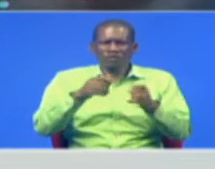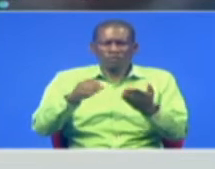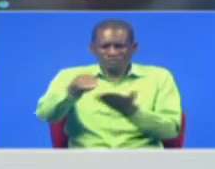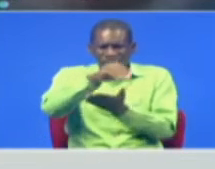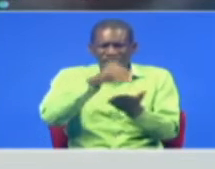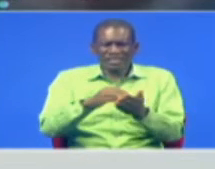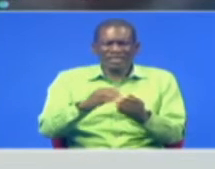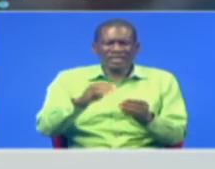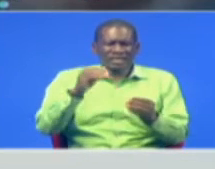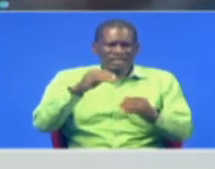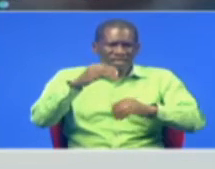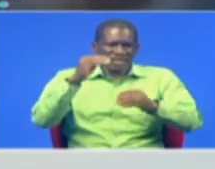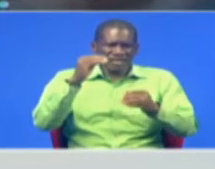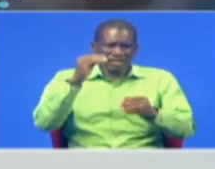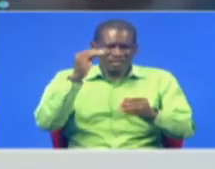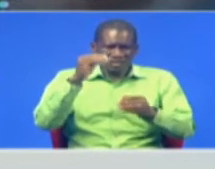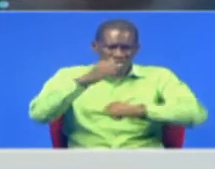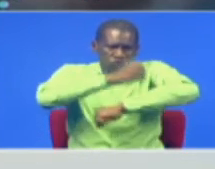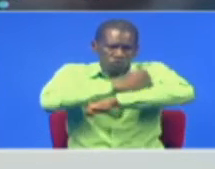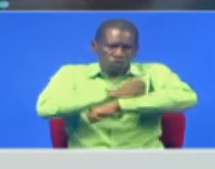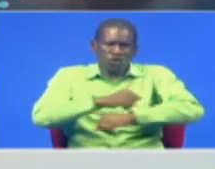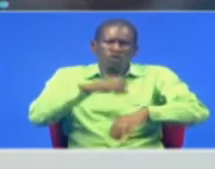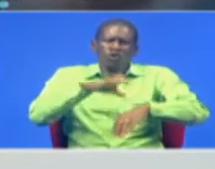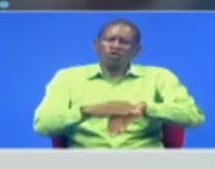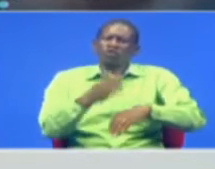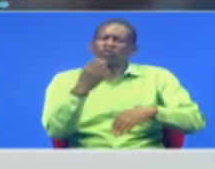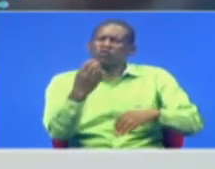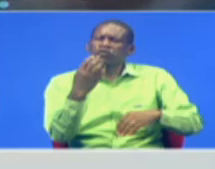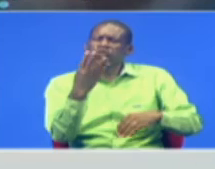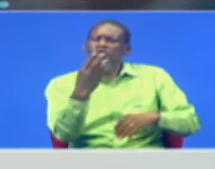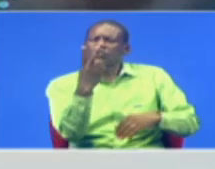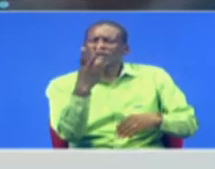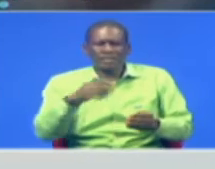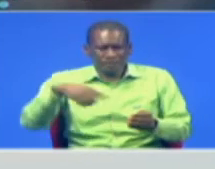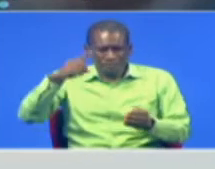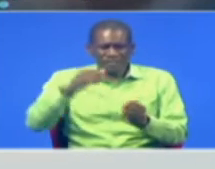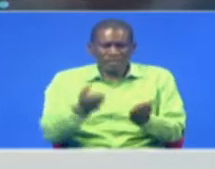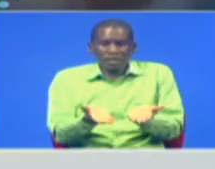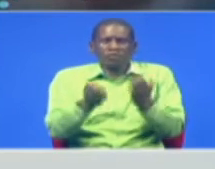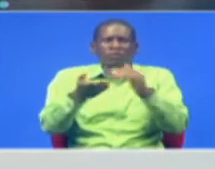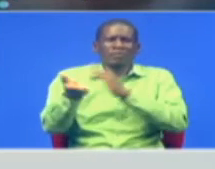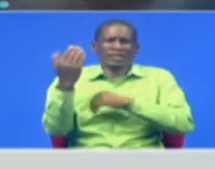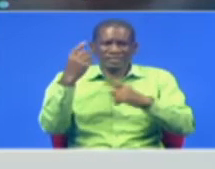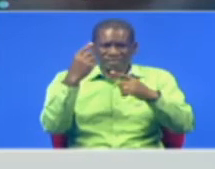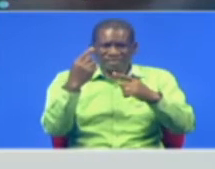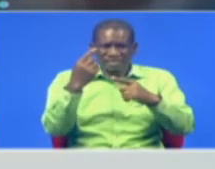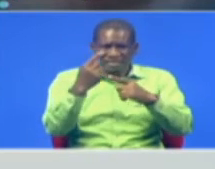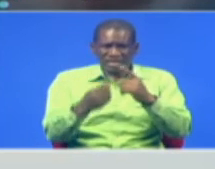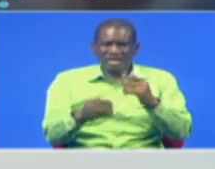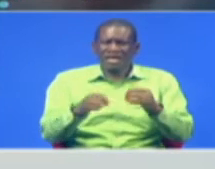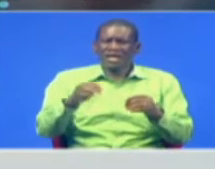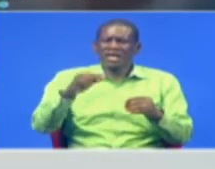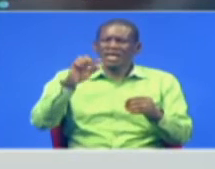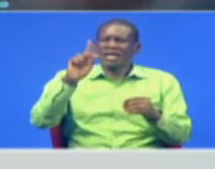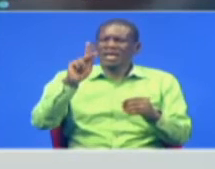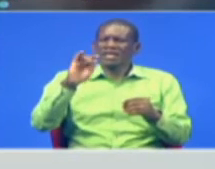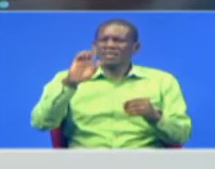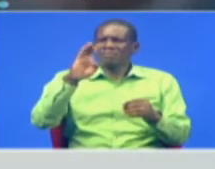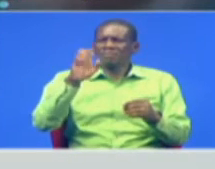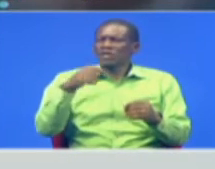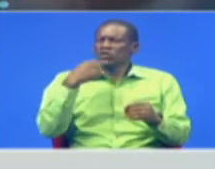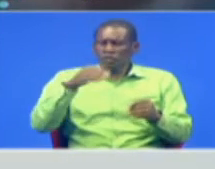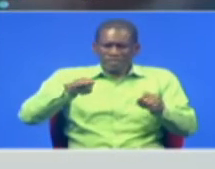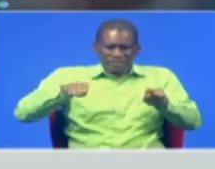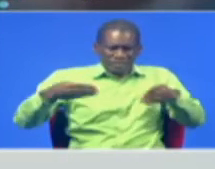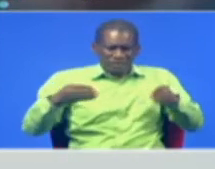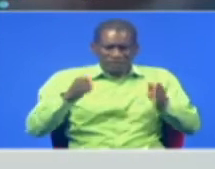attained 420 marks, recording an improvement from last year. Gibson Kibet from Mount Elgon, who is physically challenged,